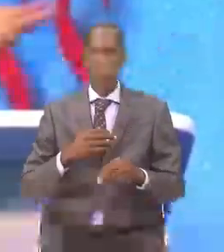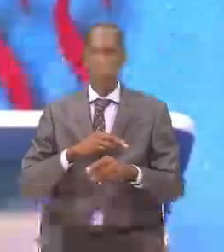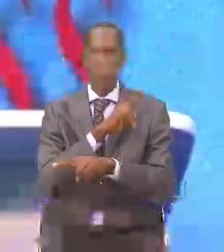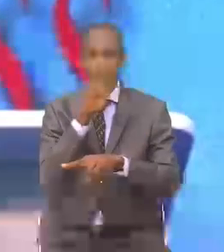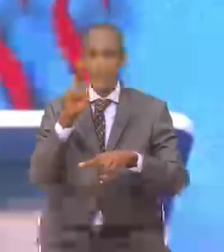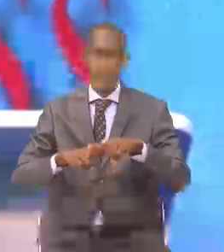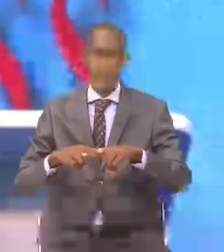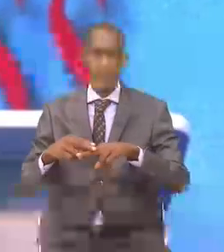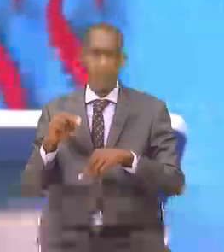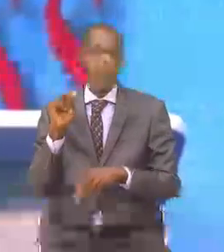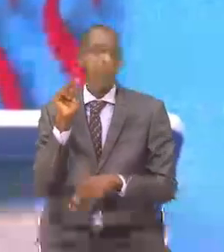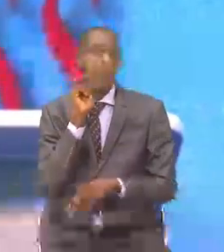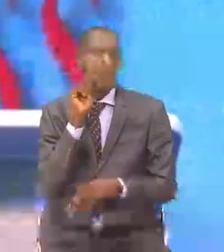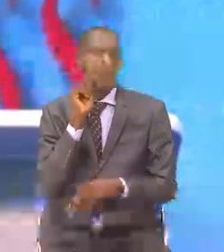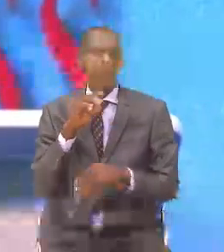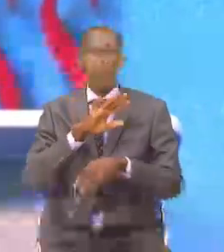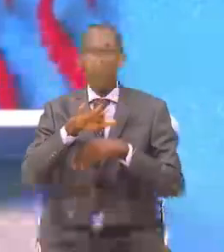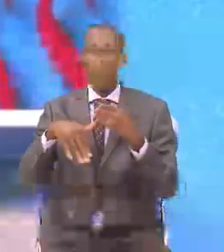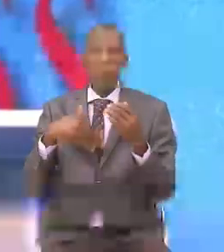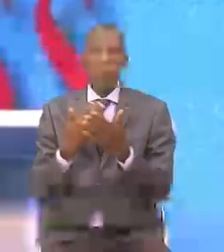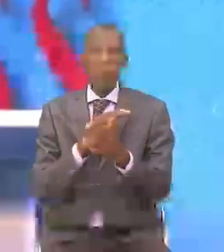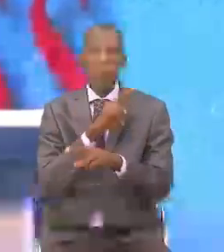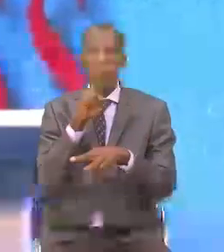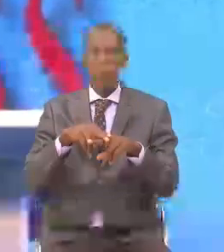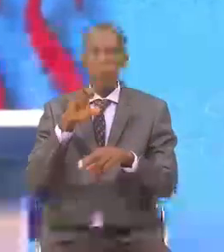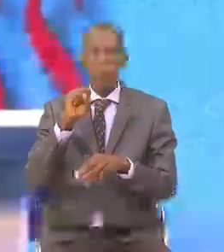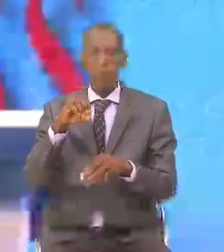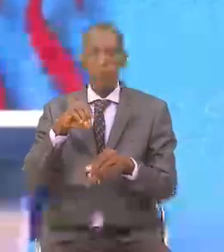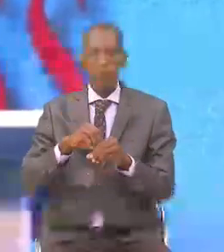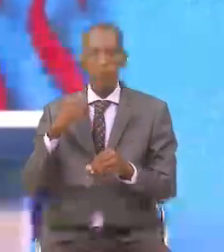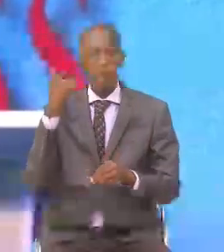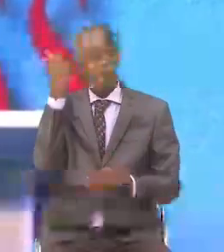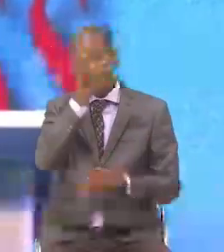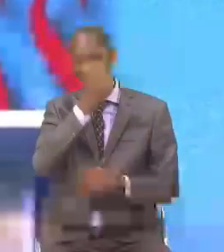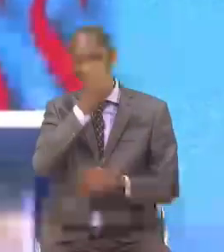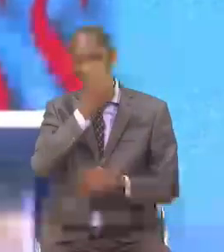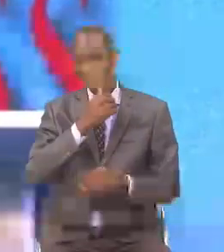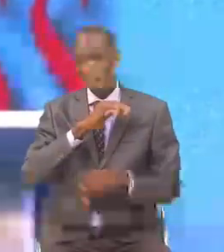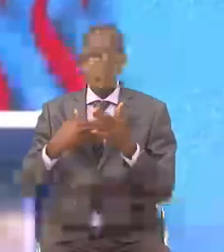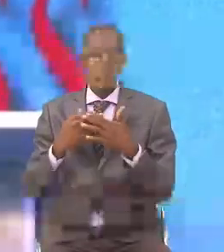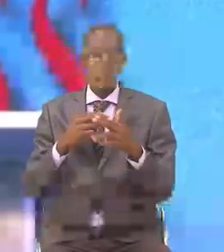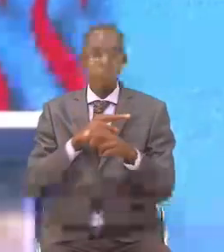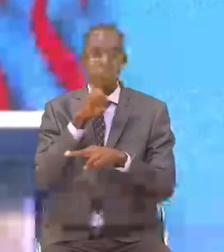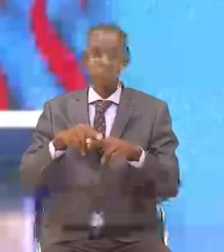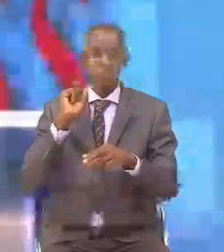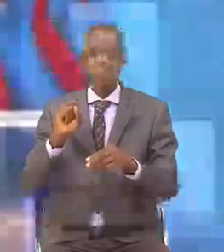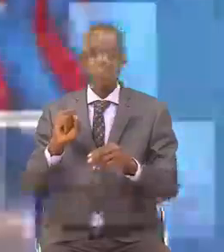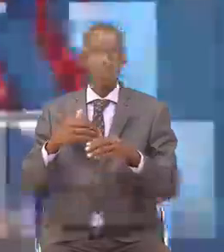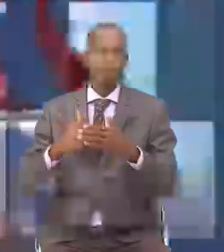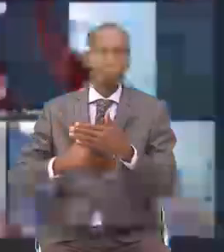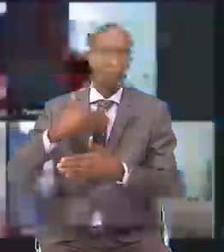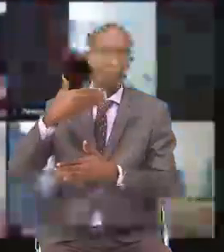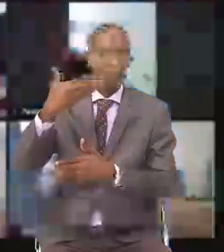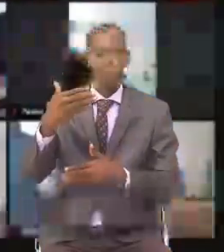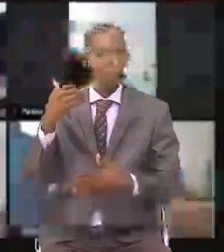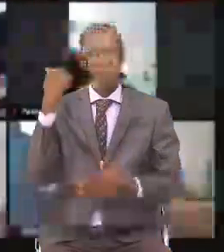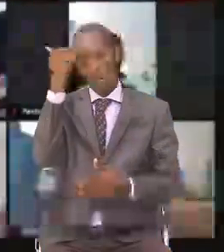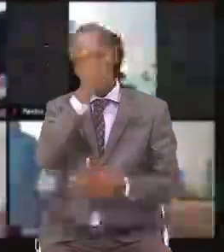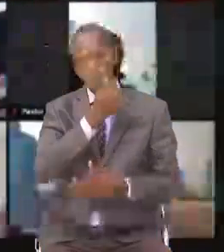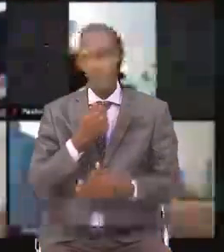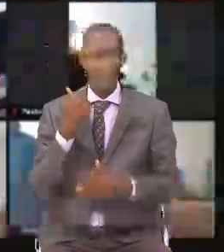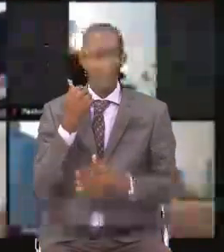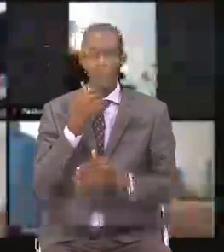here in our nation, Nigeria, all the nations of Africa, all the nations